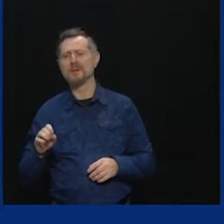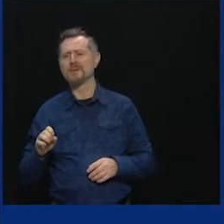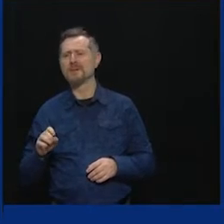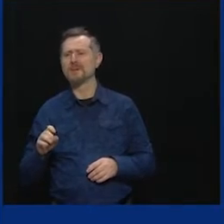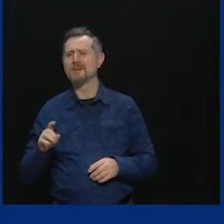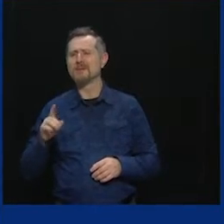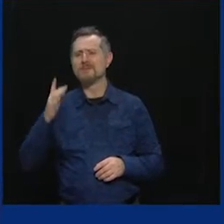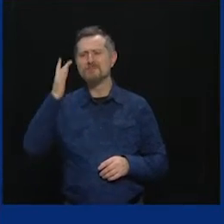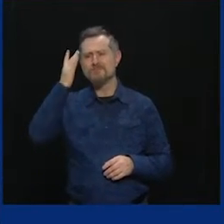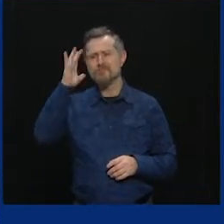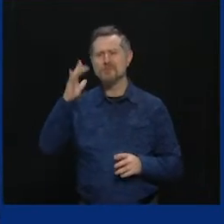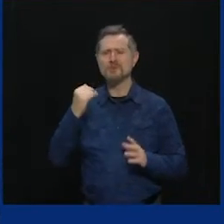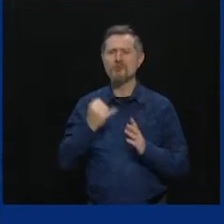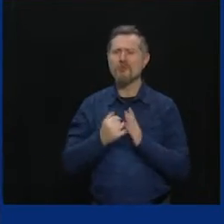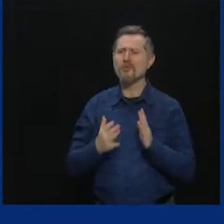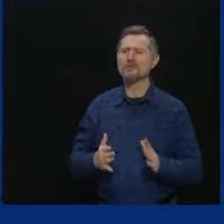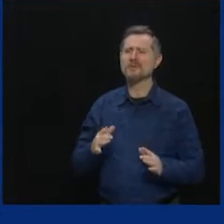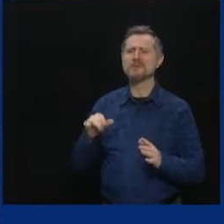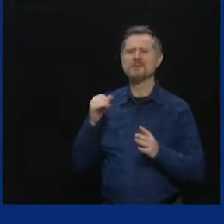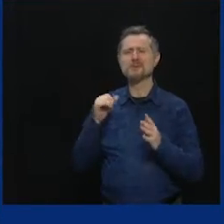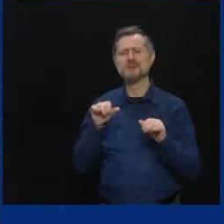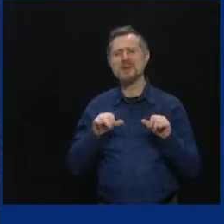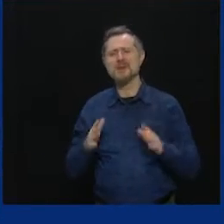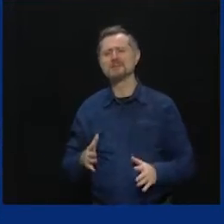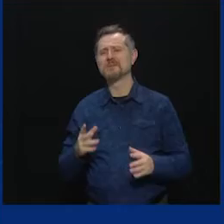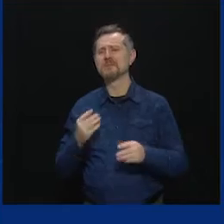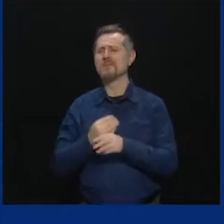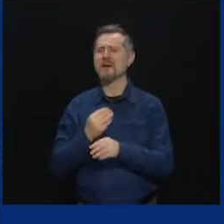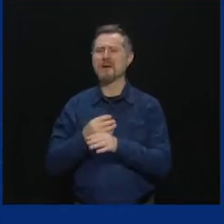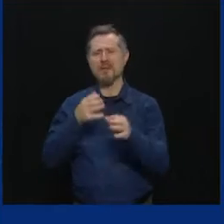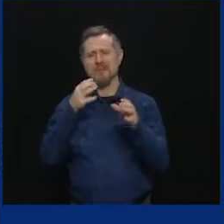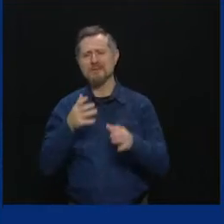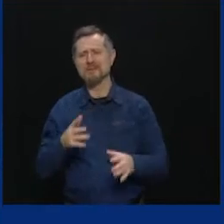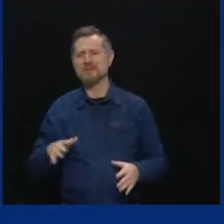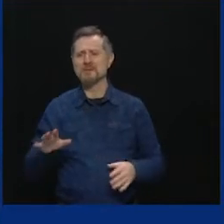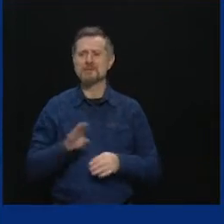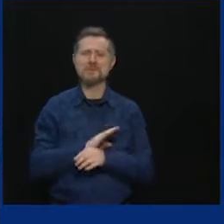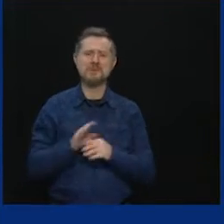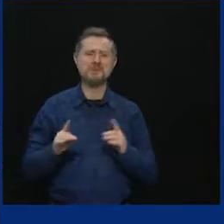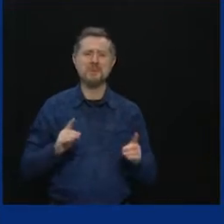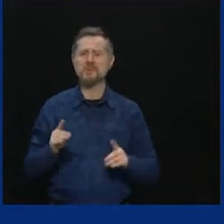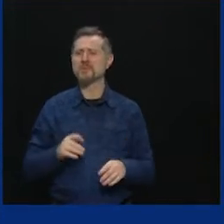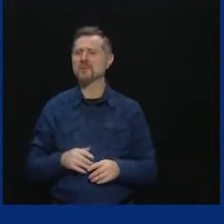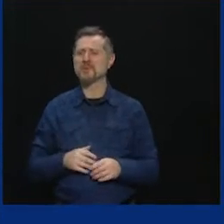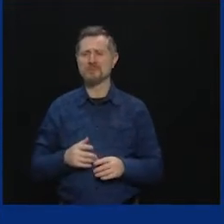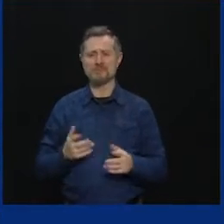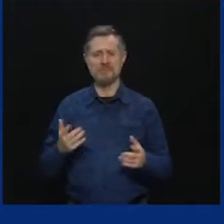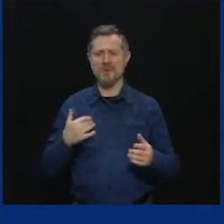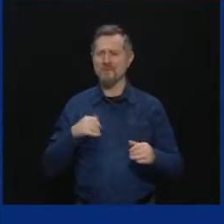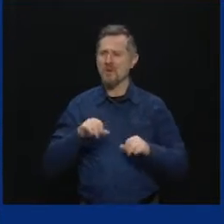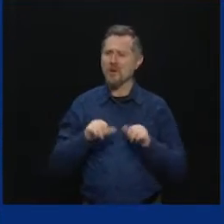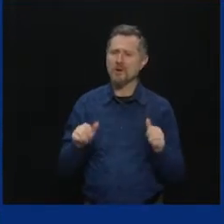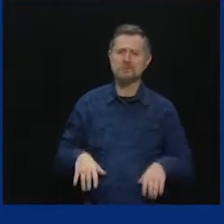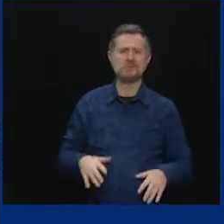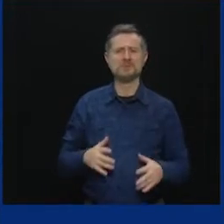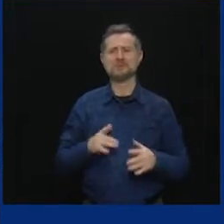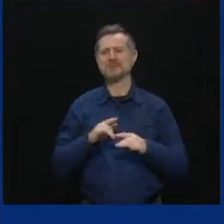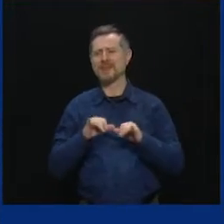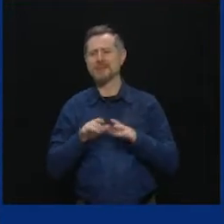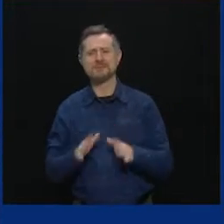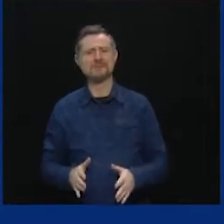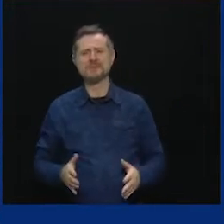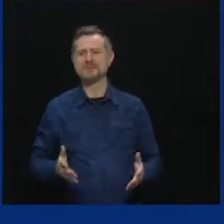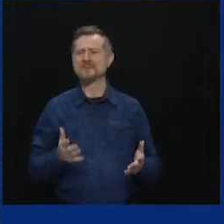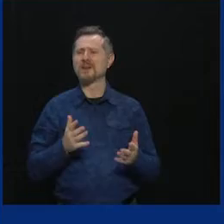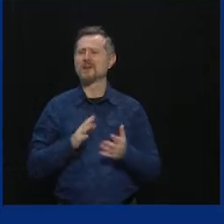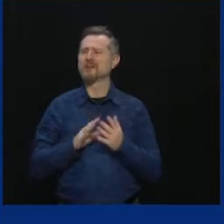artists, scientists, mathematicians, entrepreneurs, design thinkers, architects, engineers,